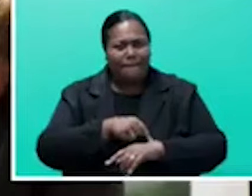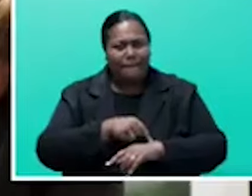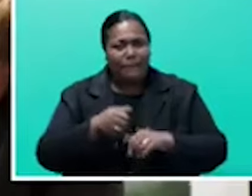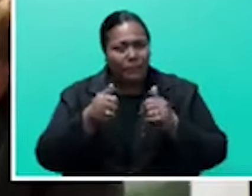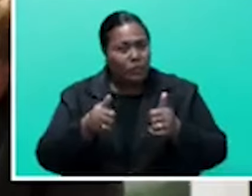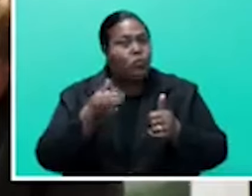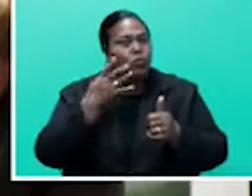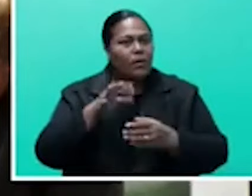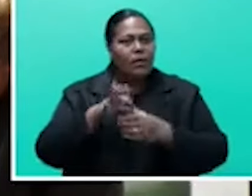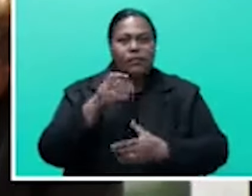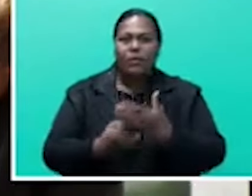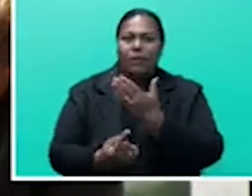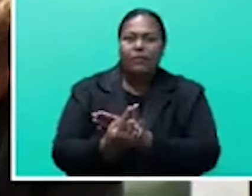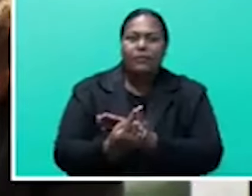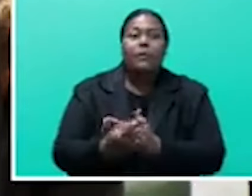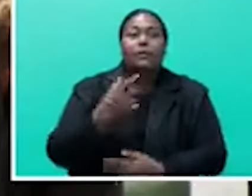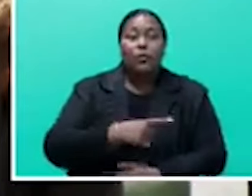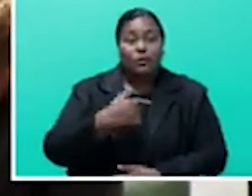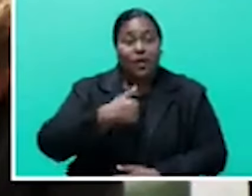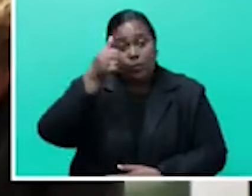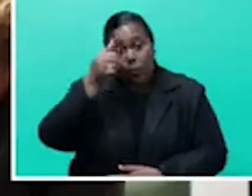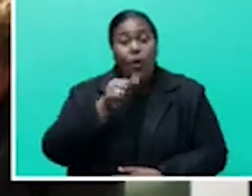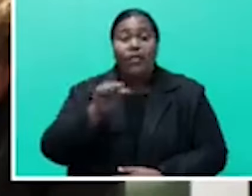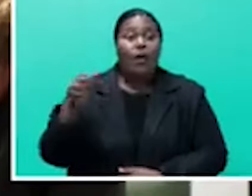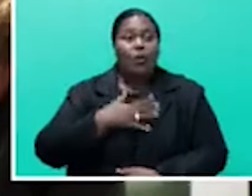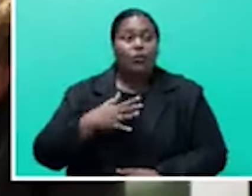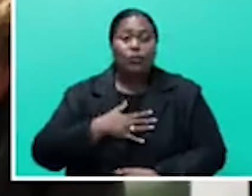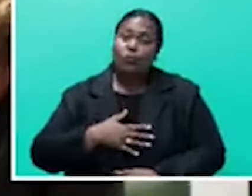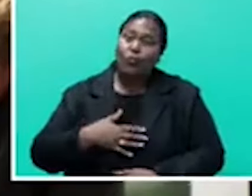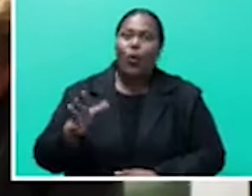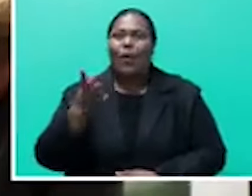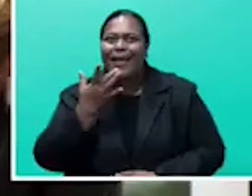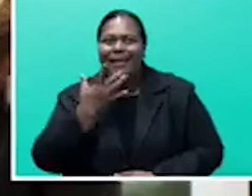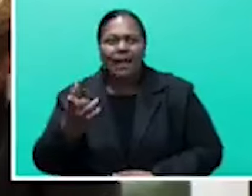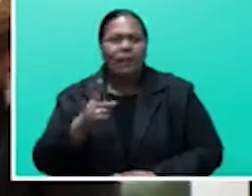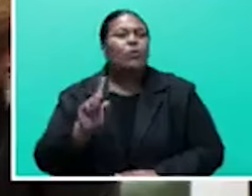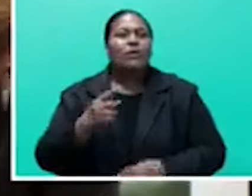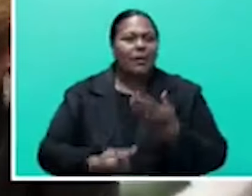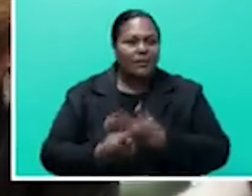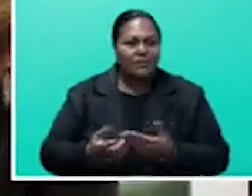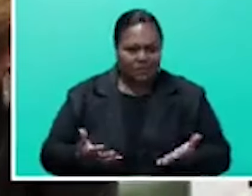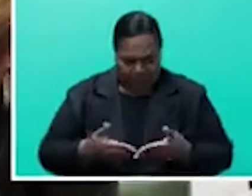the election will be. Because I know they want to go and live very quickly, you know, about what's going on.